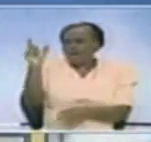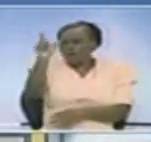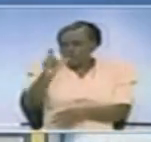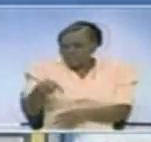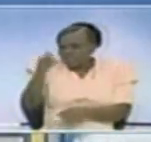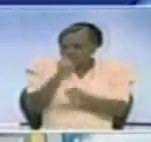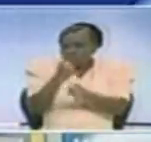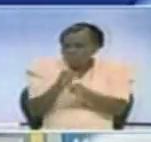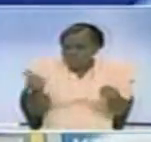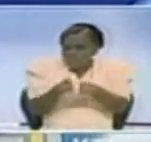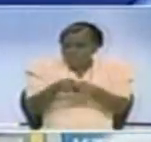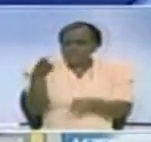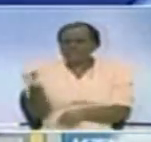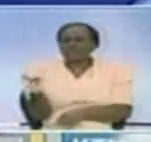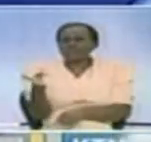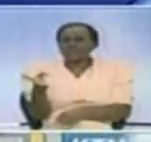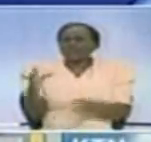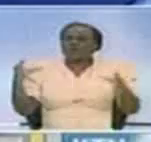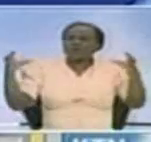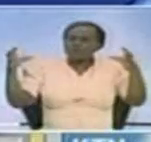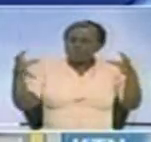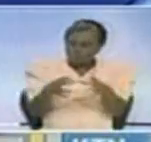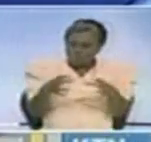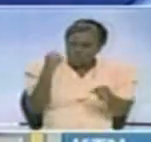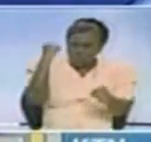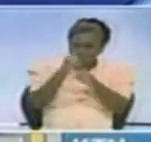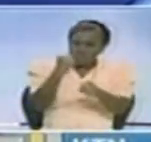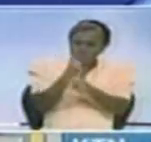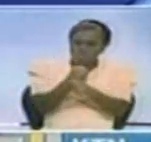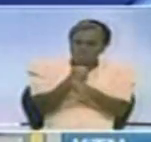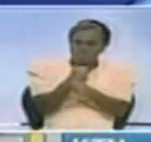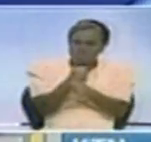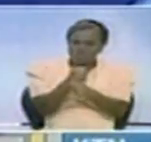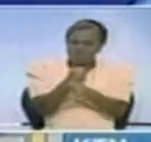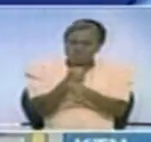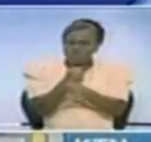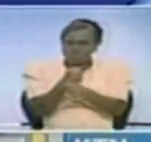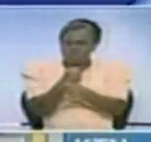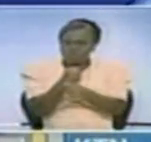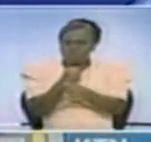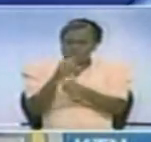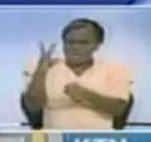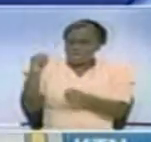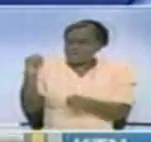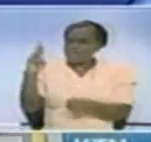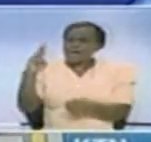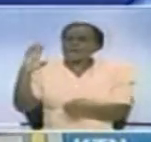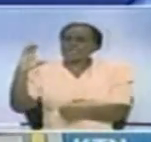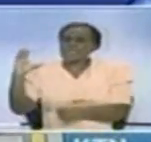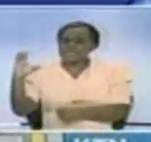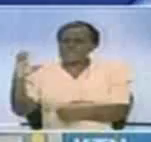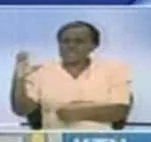is doing this? Well, the militia group that would be doing it might be the MRC, except that they are legal.